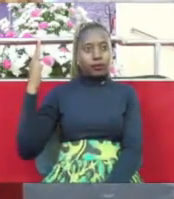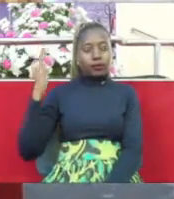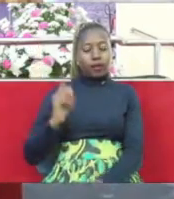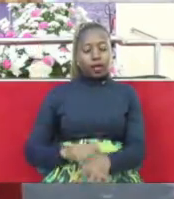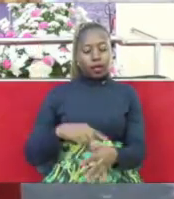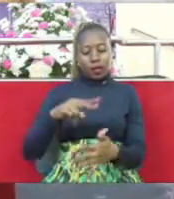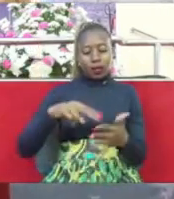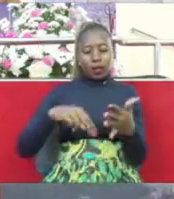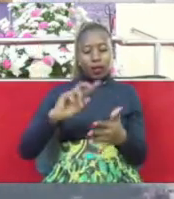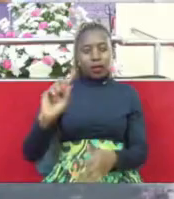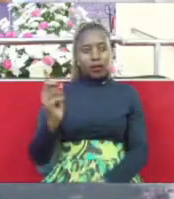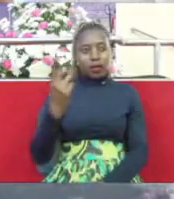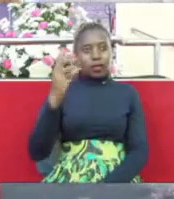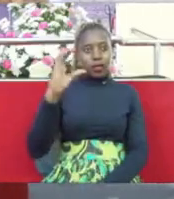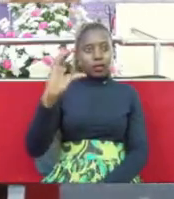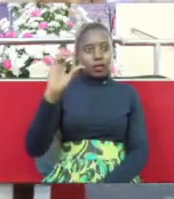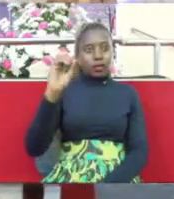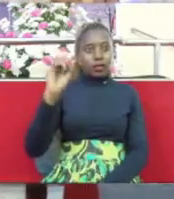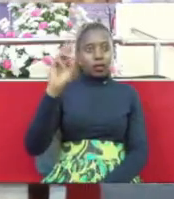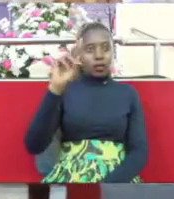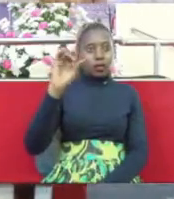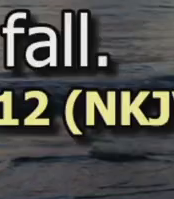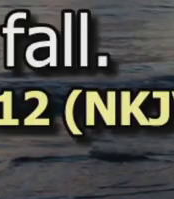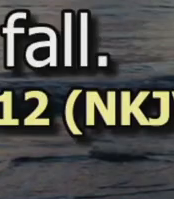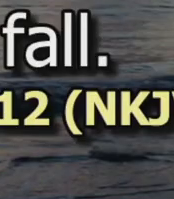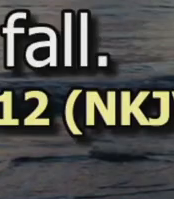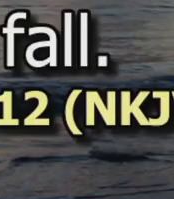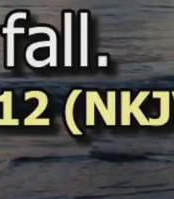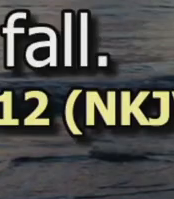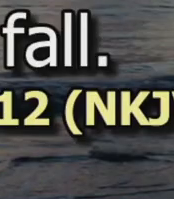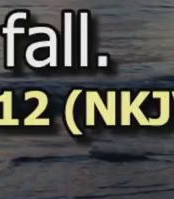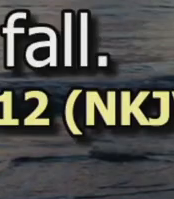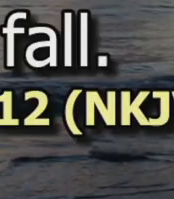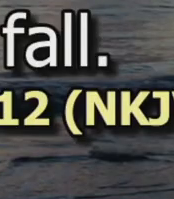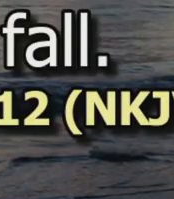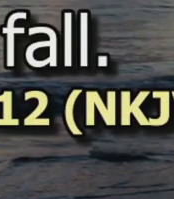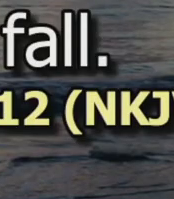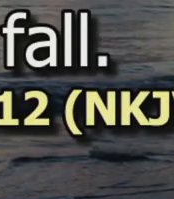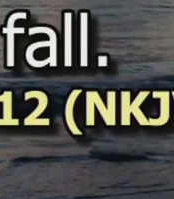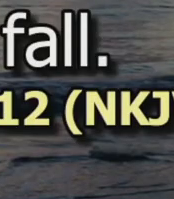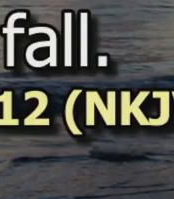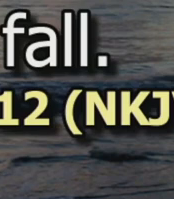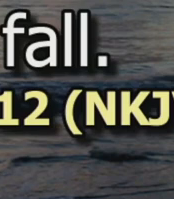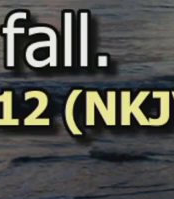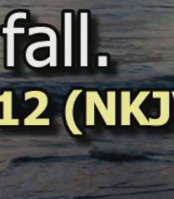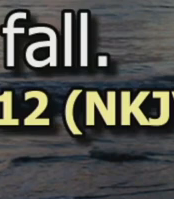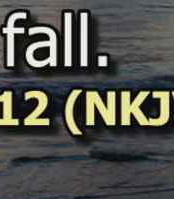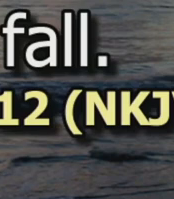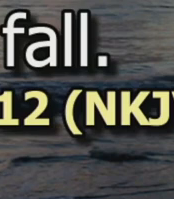Corinthians chapter 10 verse 12. Wakorintho wa kwanza 10:12. If we can have that, 1 Corinthians chapter 10 verse 12 says, Biblia